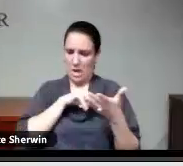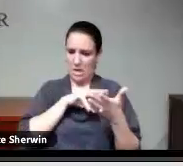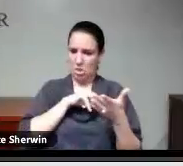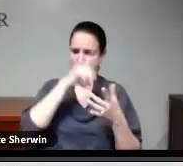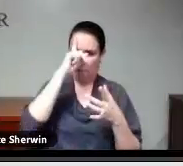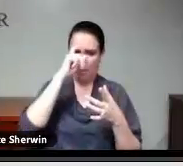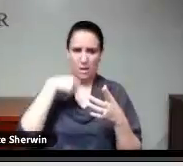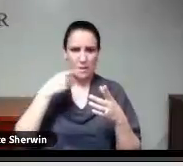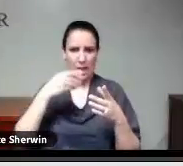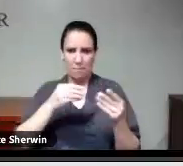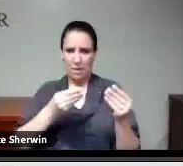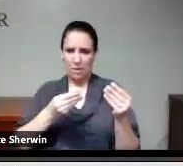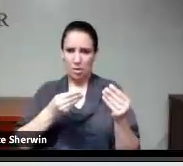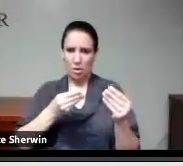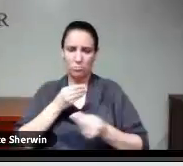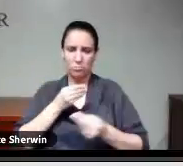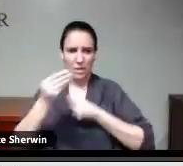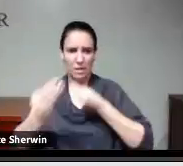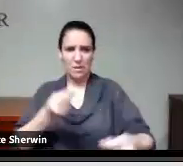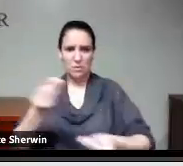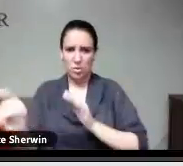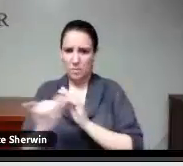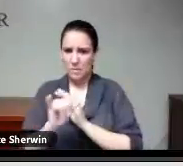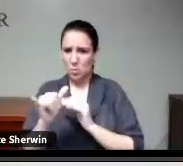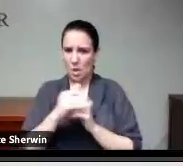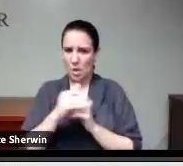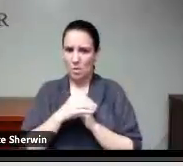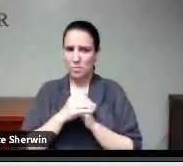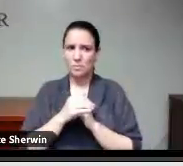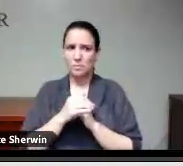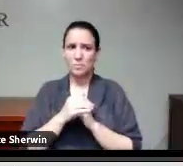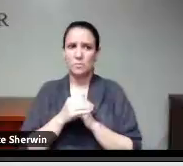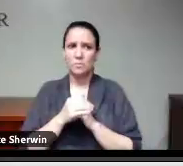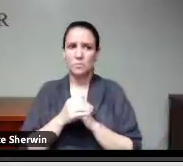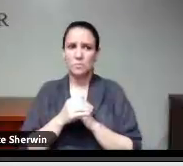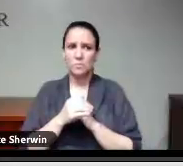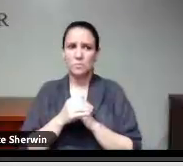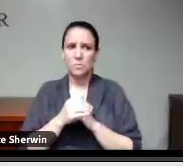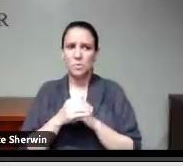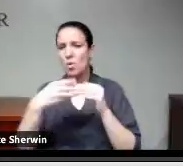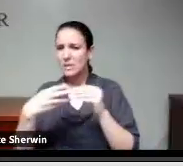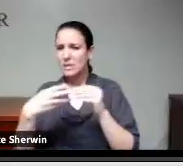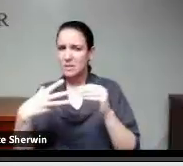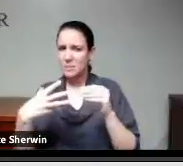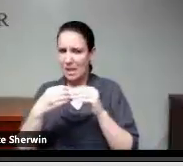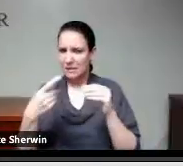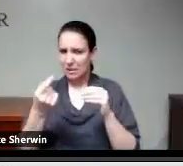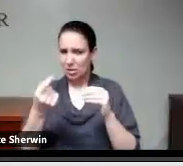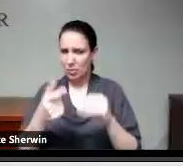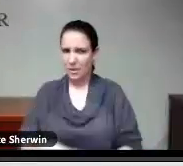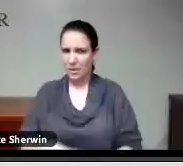and make assignments for them? So let's talk through these a little bit as far as thinking about how this might play